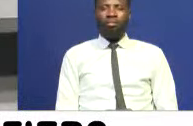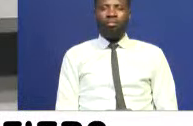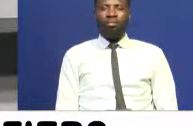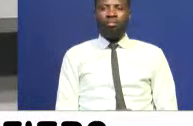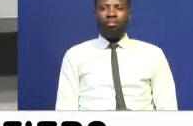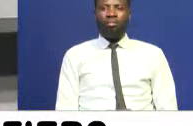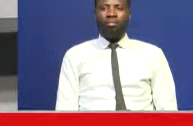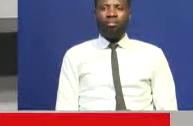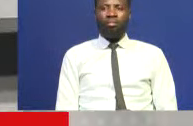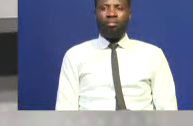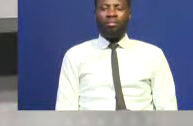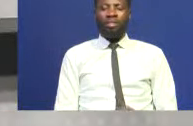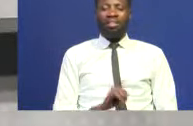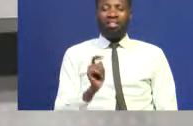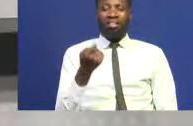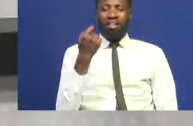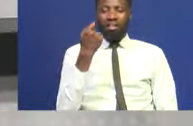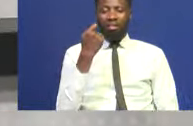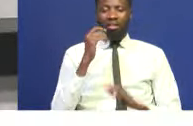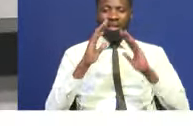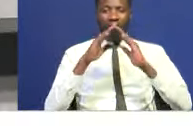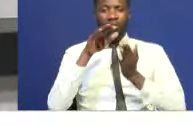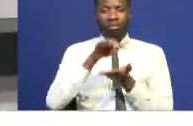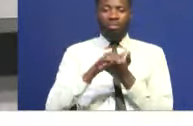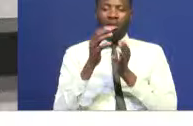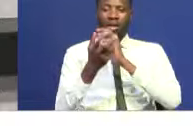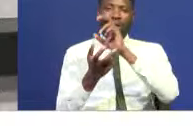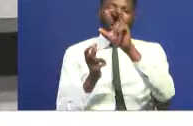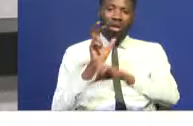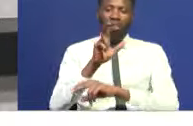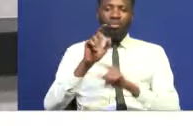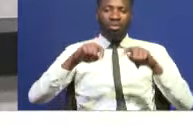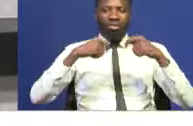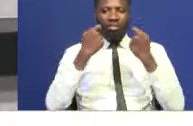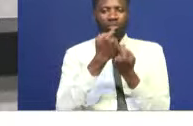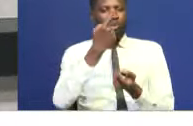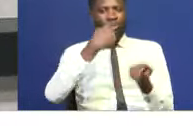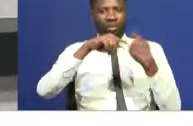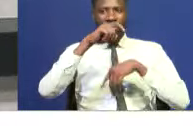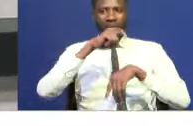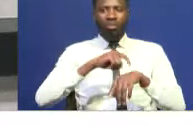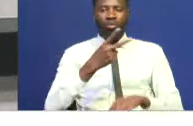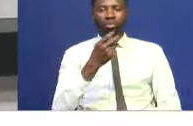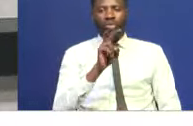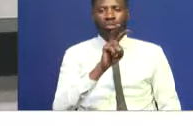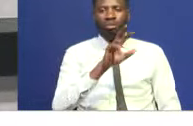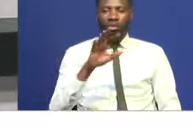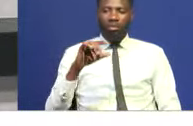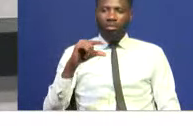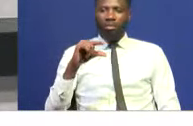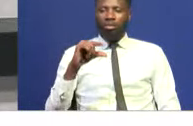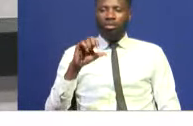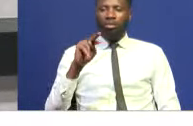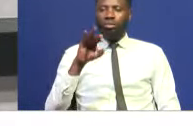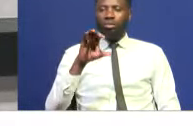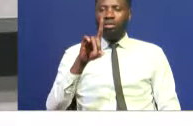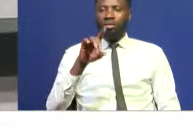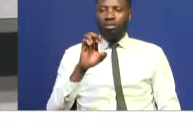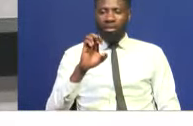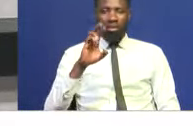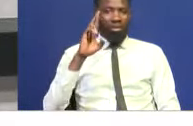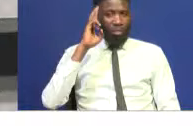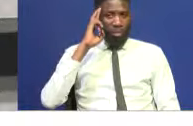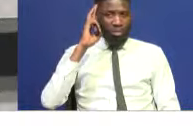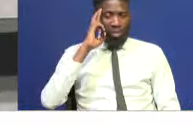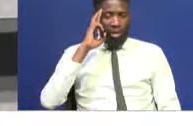Now, Kenya's Equity Handball team has emerged victorious at the 2025 Genocide Memorial Handball Tournament in Kigali, Rwanda, after